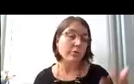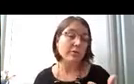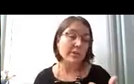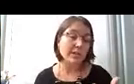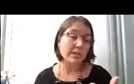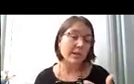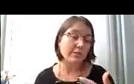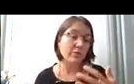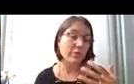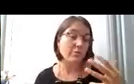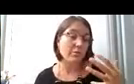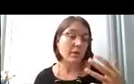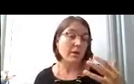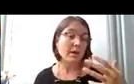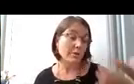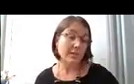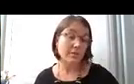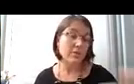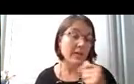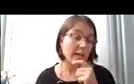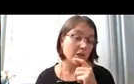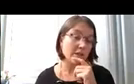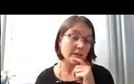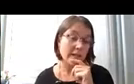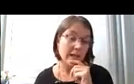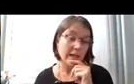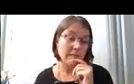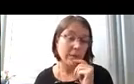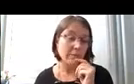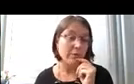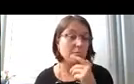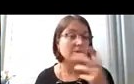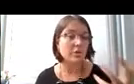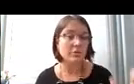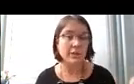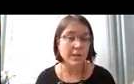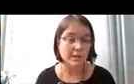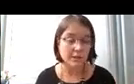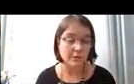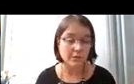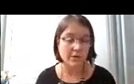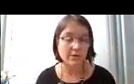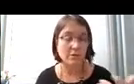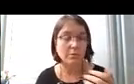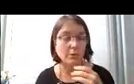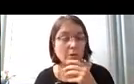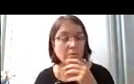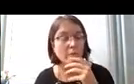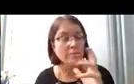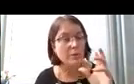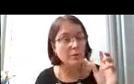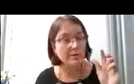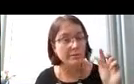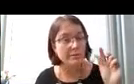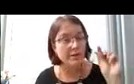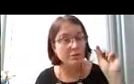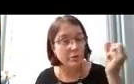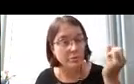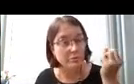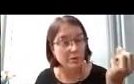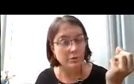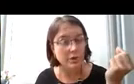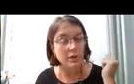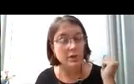And also you'll see that from, you'll see communication is there, but problem solving isn't, for example, but we might want to